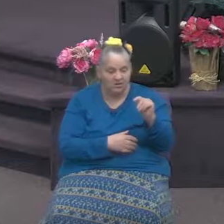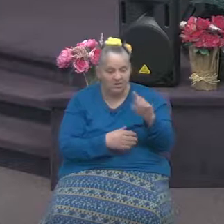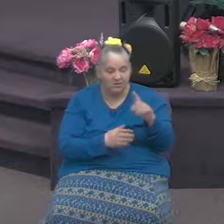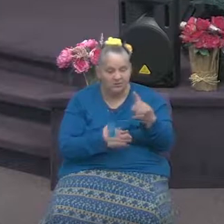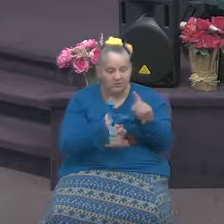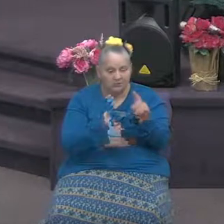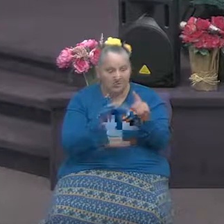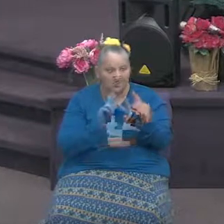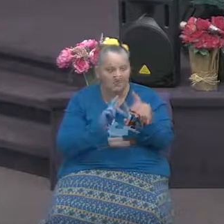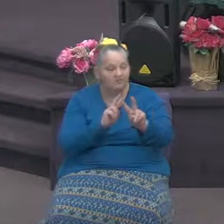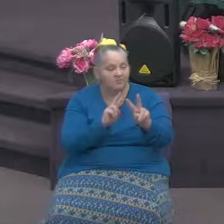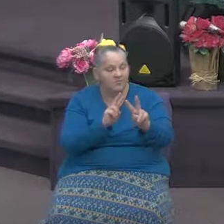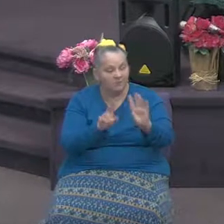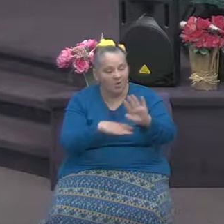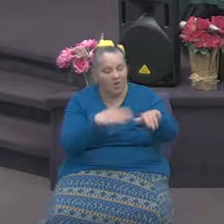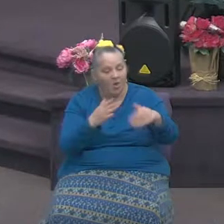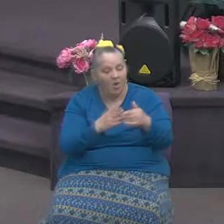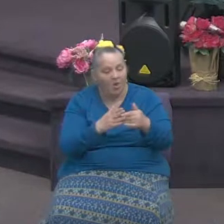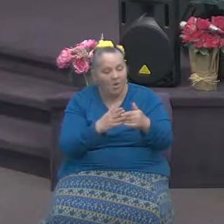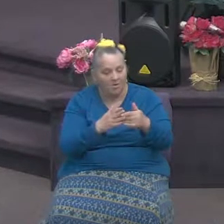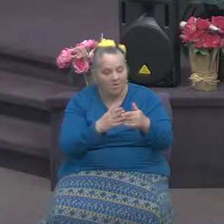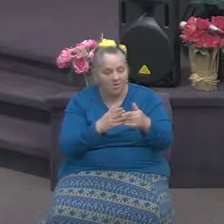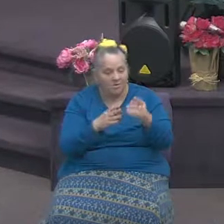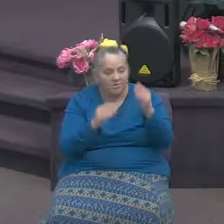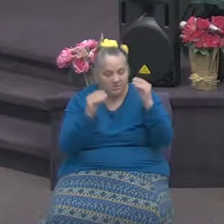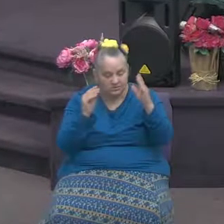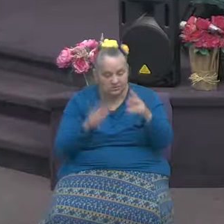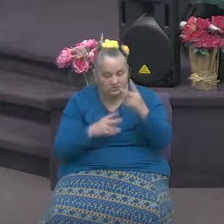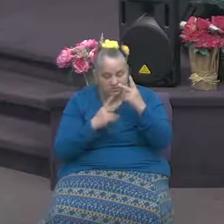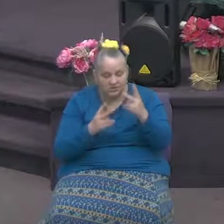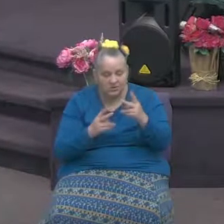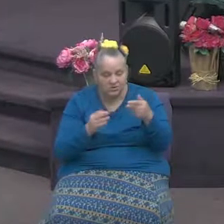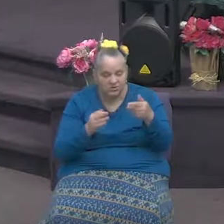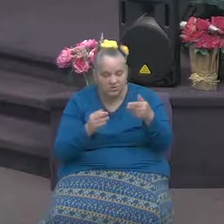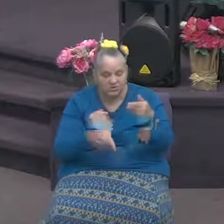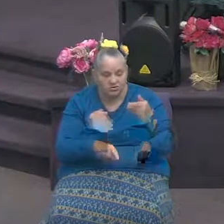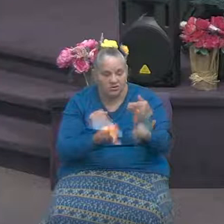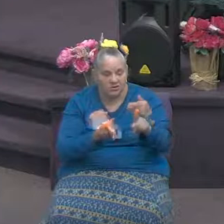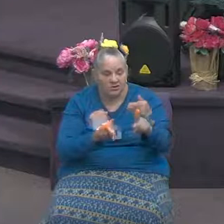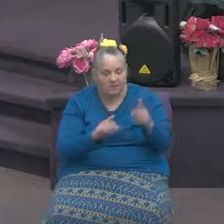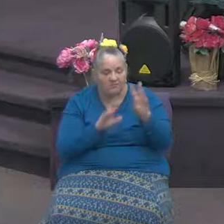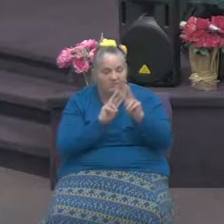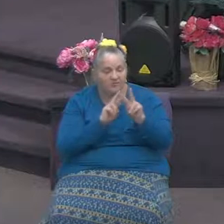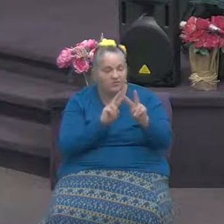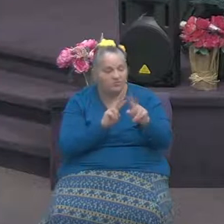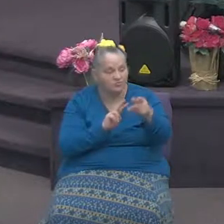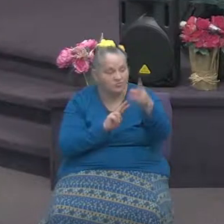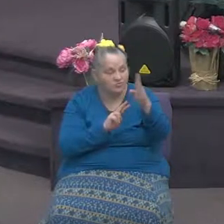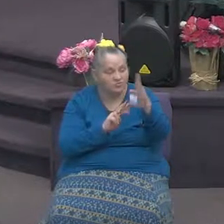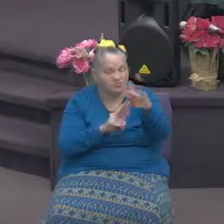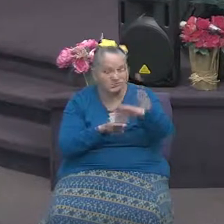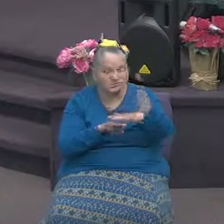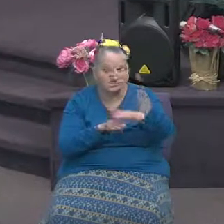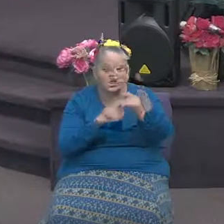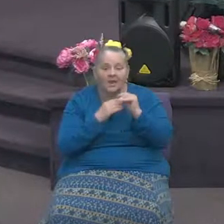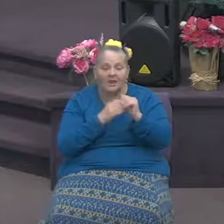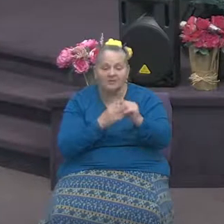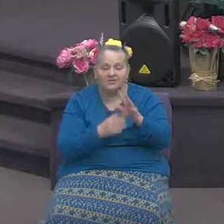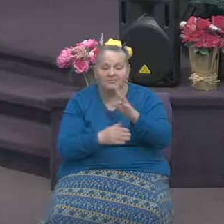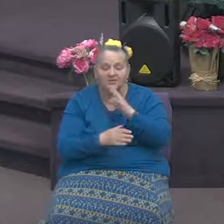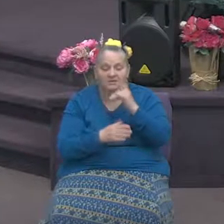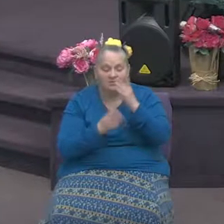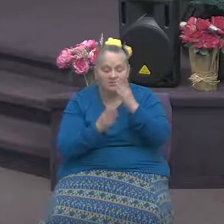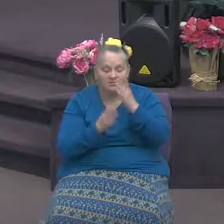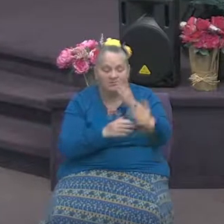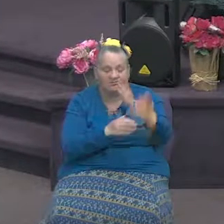the funeral for all the teachers to see. And during that funeral, God led me to speak the plan of salvation.